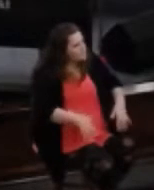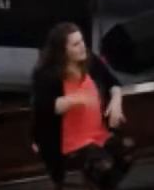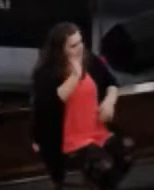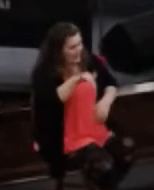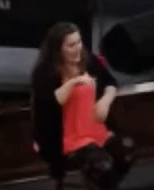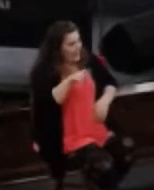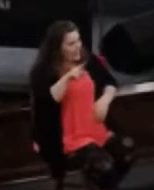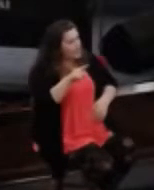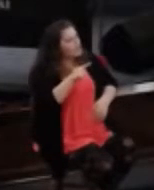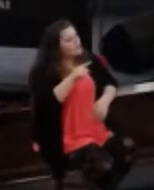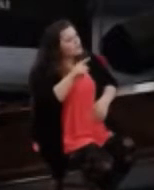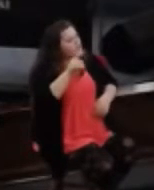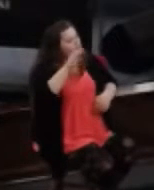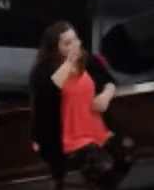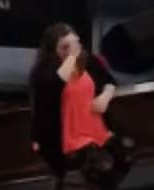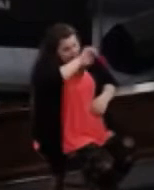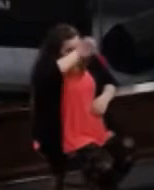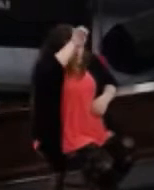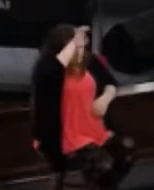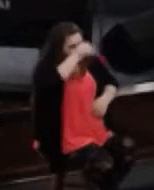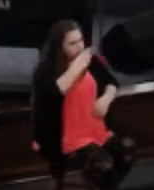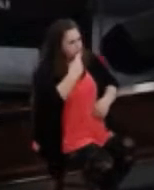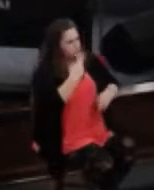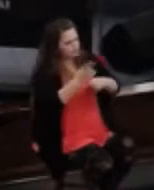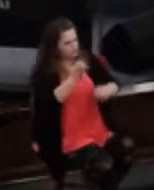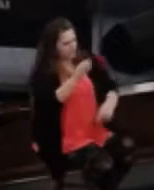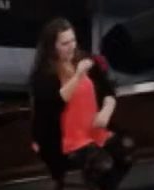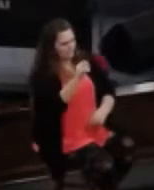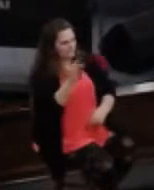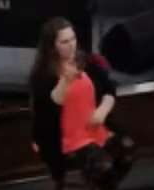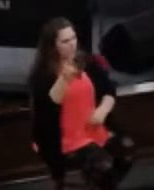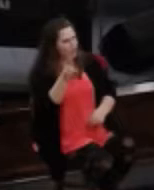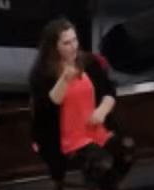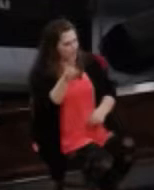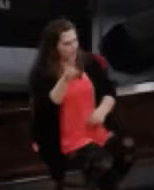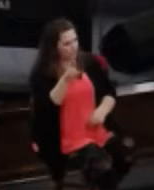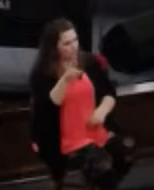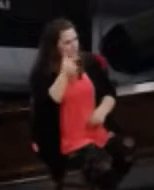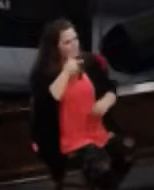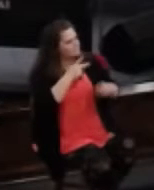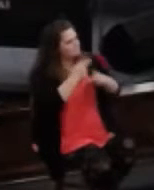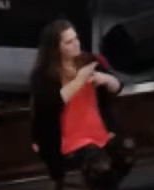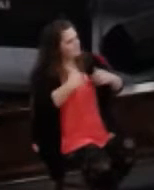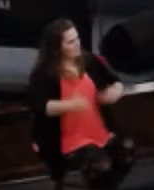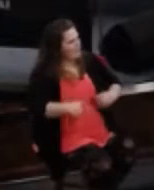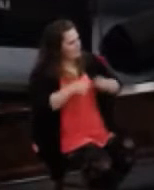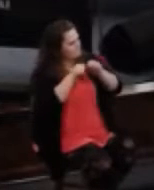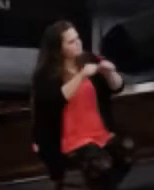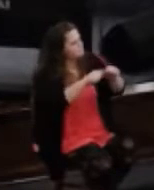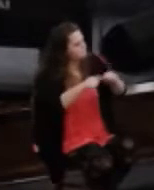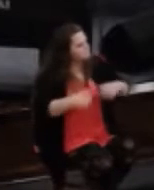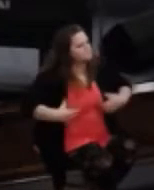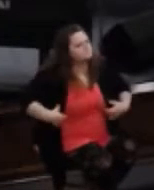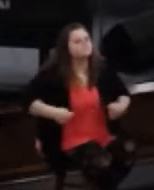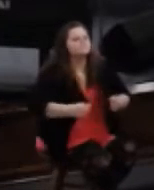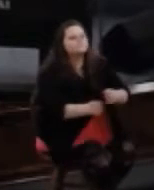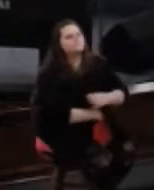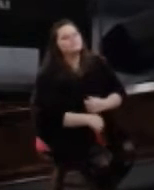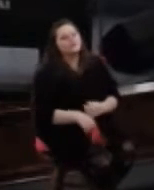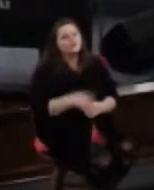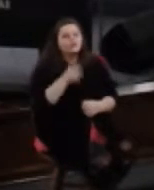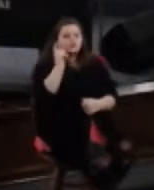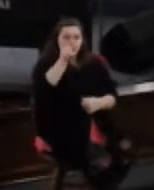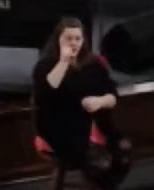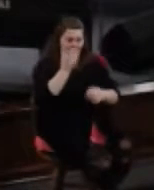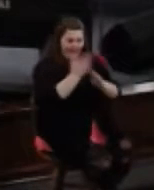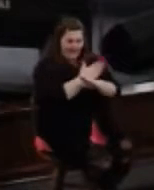John chapter 19, let me give you an example. Verses 38 through 40. Later, talking about later after Jesus was taken down from